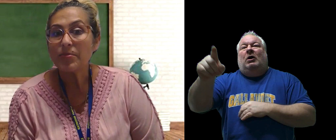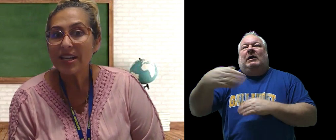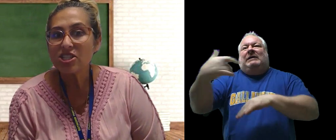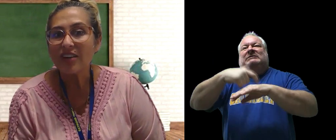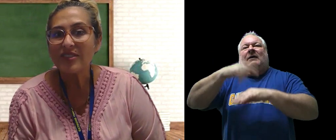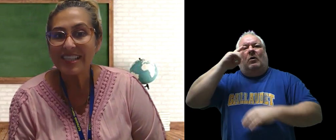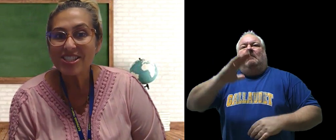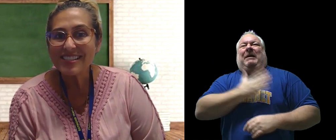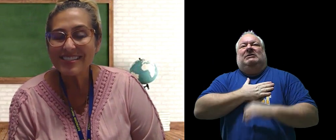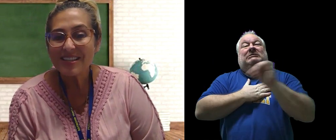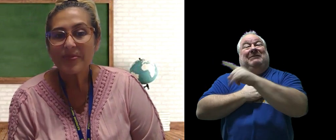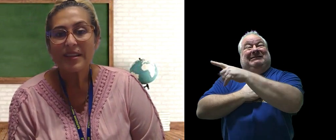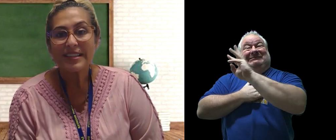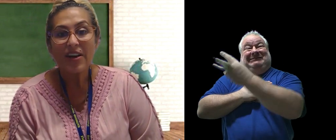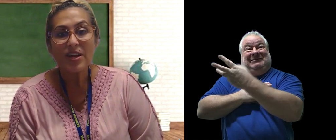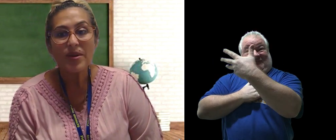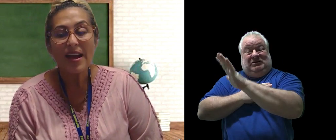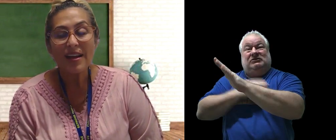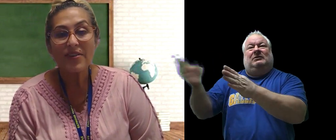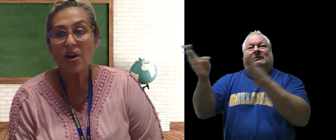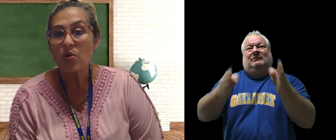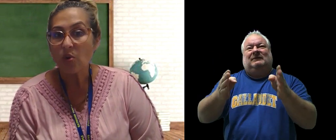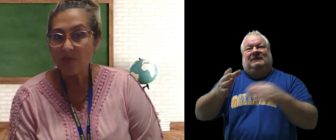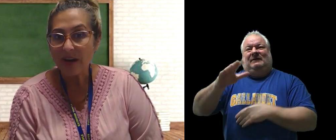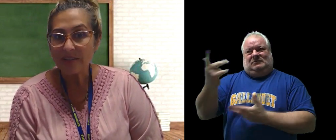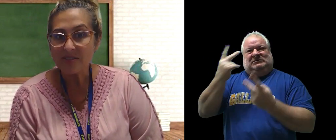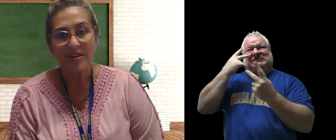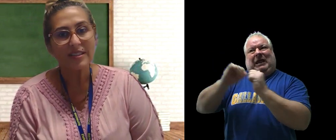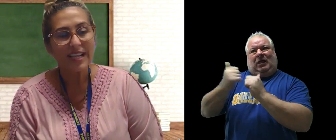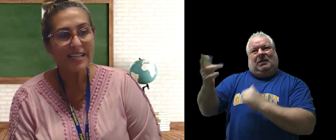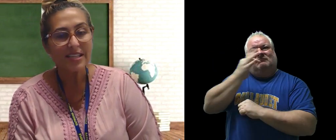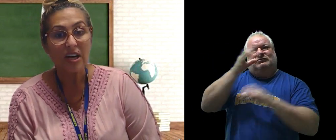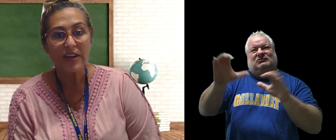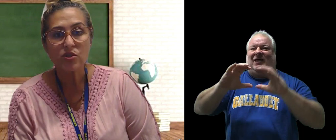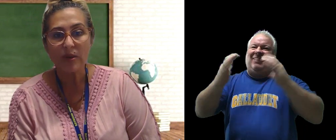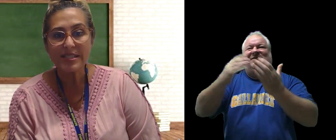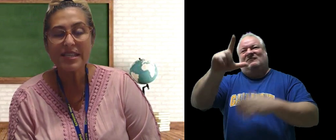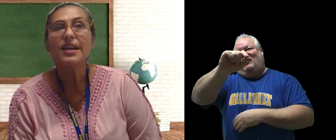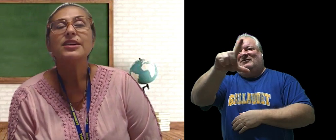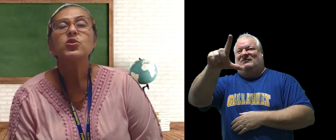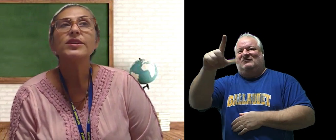in the Pledge of Allegiance? Now that we have our role models, our class of